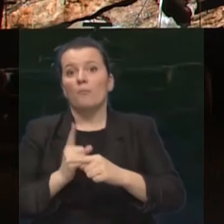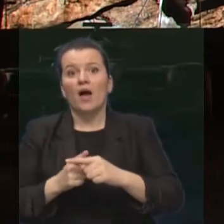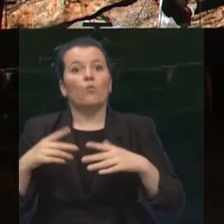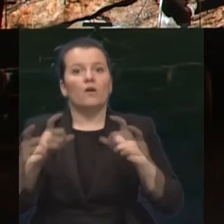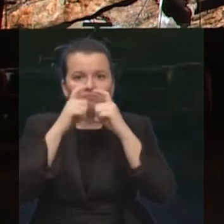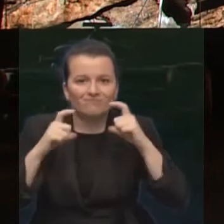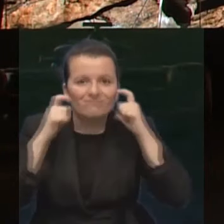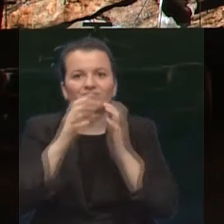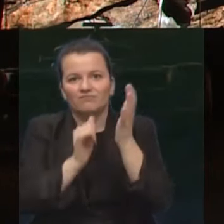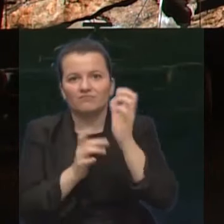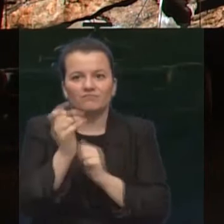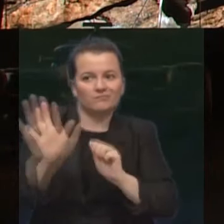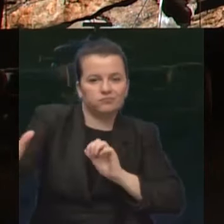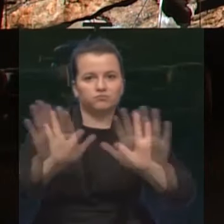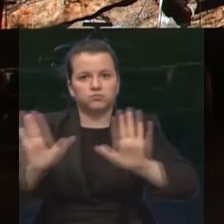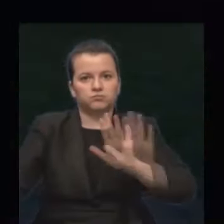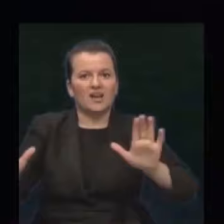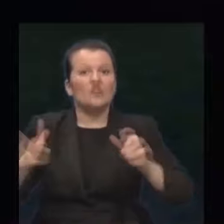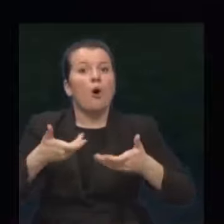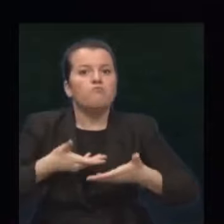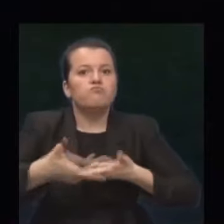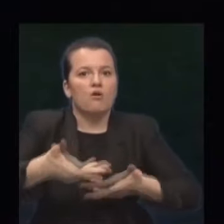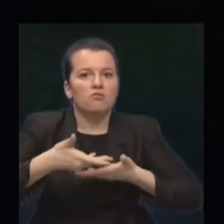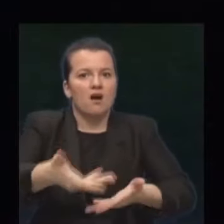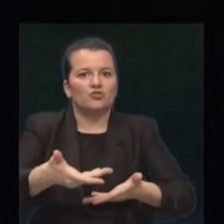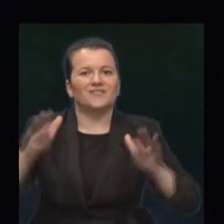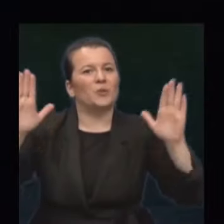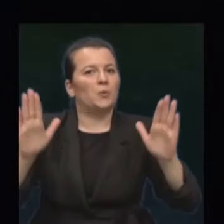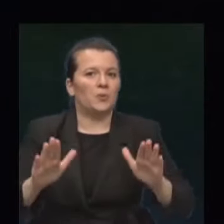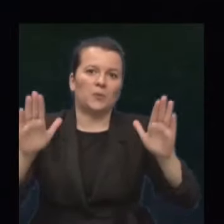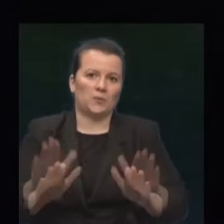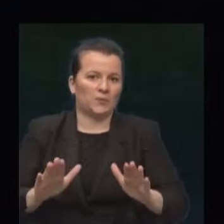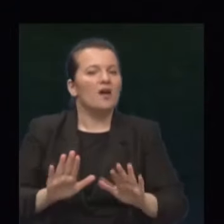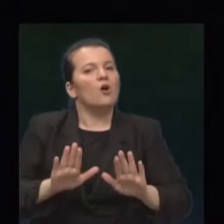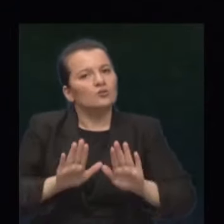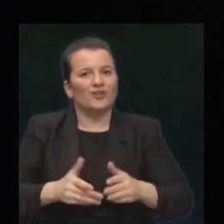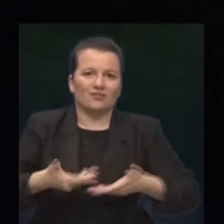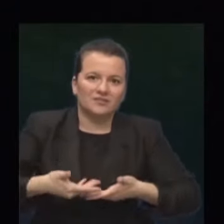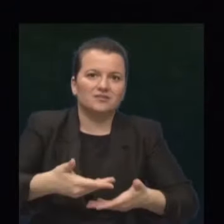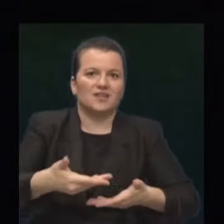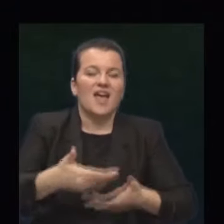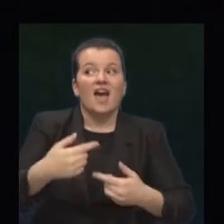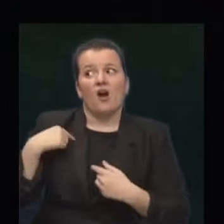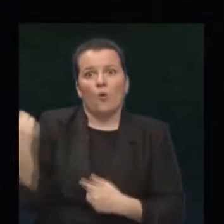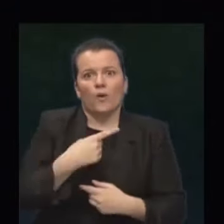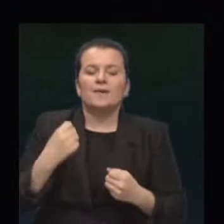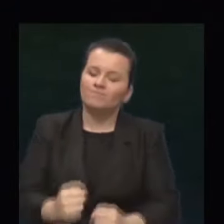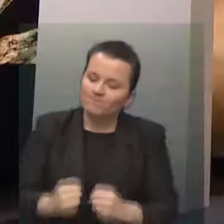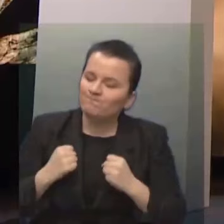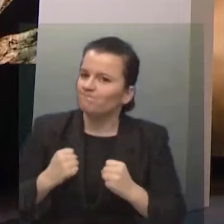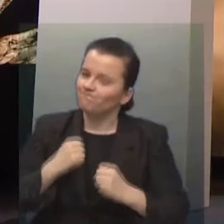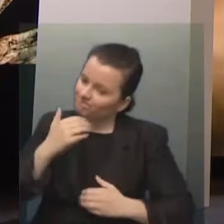to do everything we can to fight back and resist.